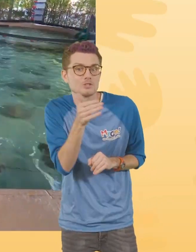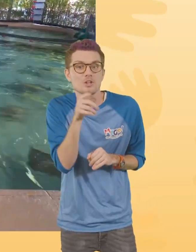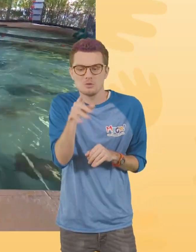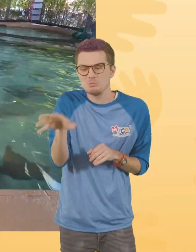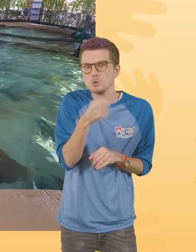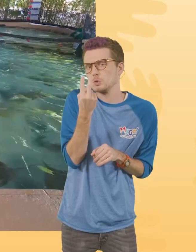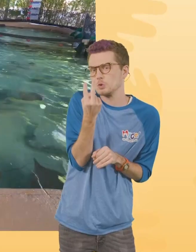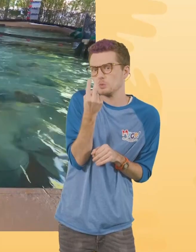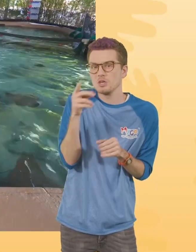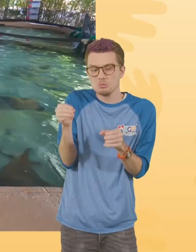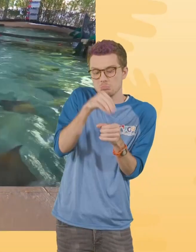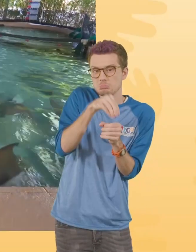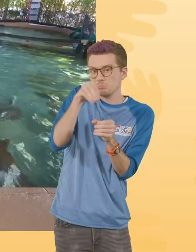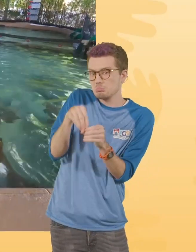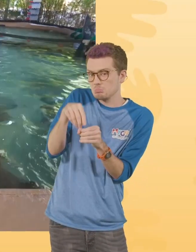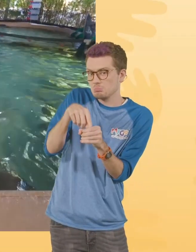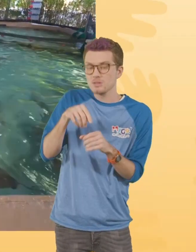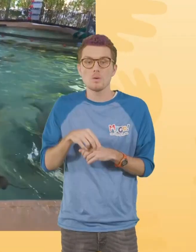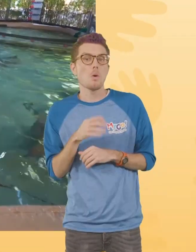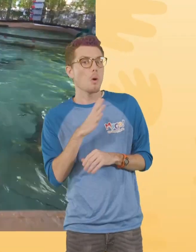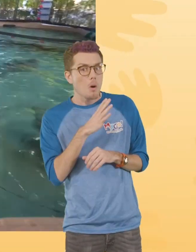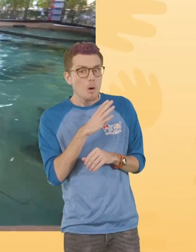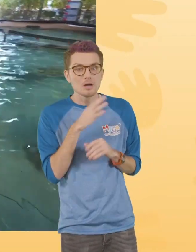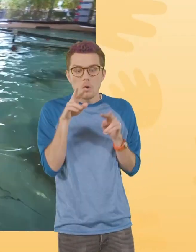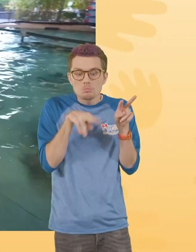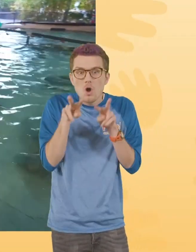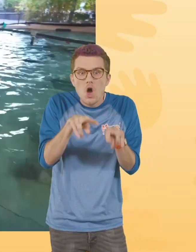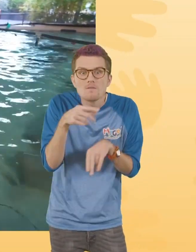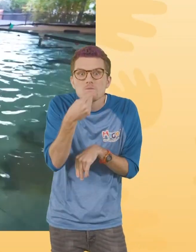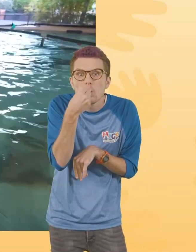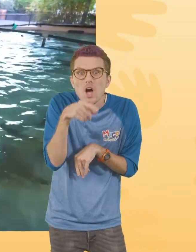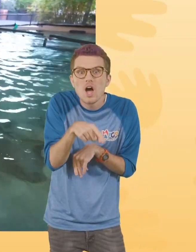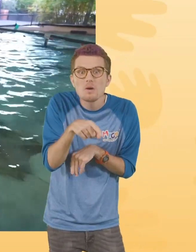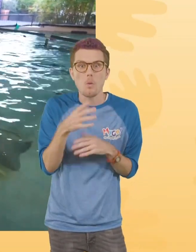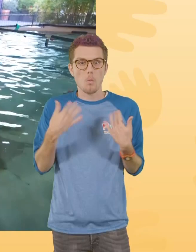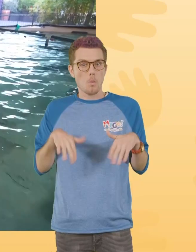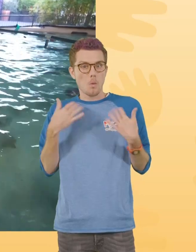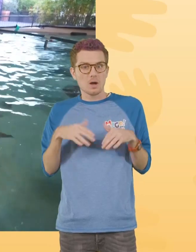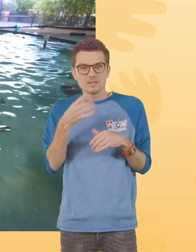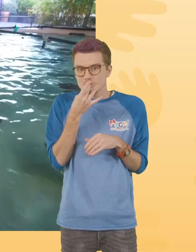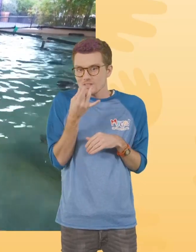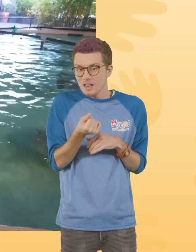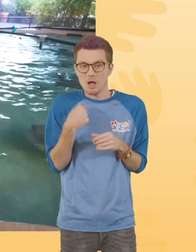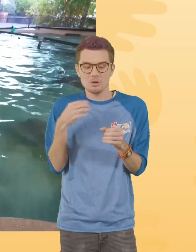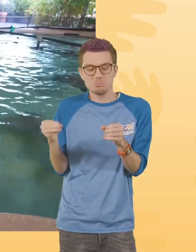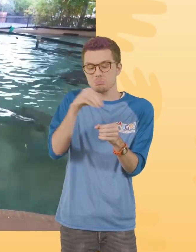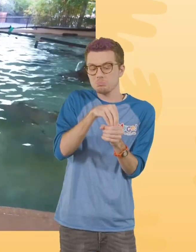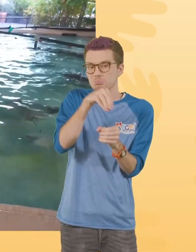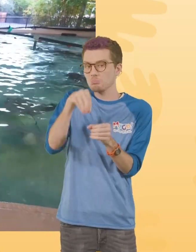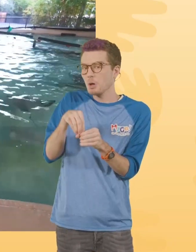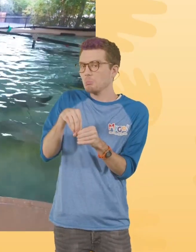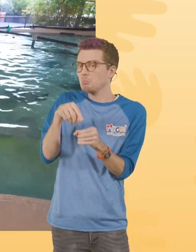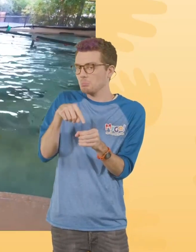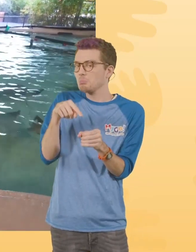couple and you can put it in your hand. Okay, check out the food. Whoa, looks so tasty. Okay, I put